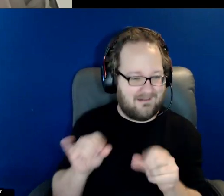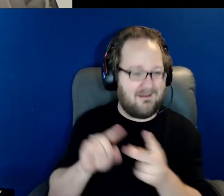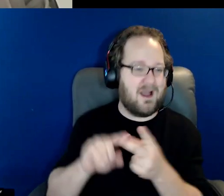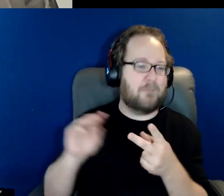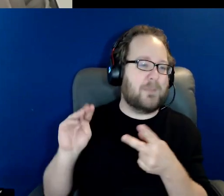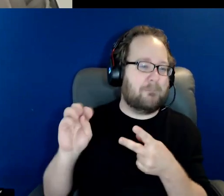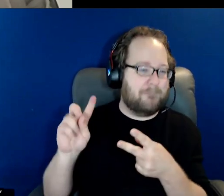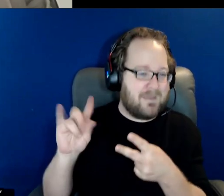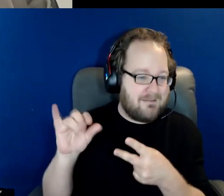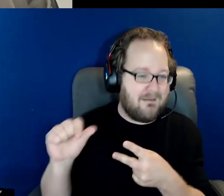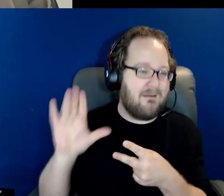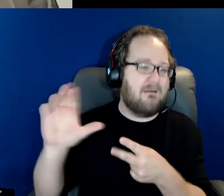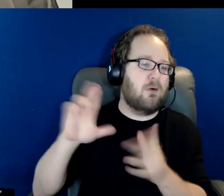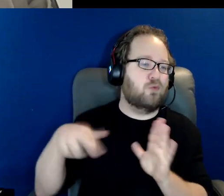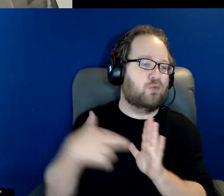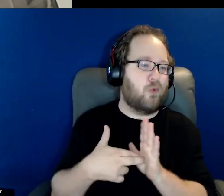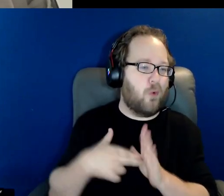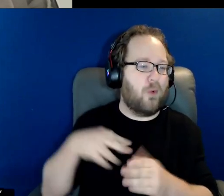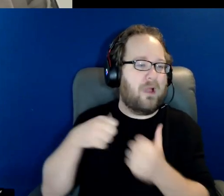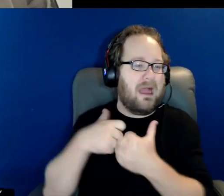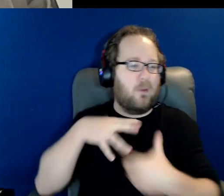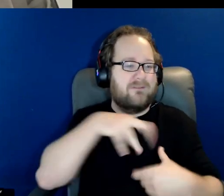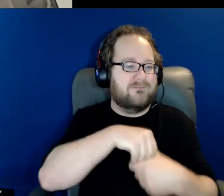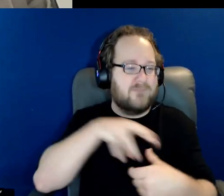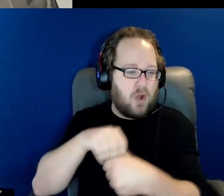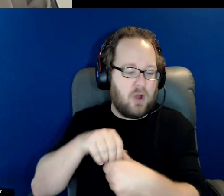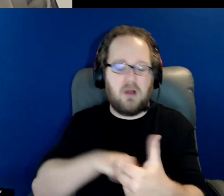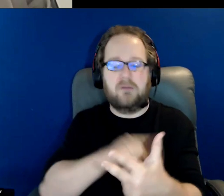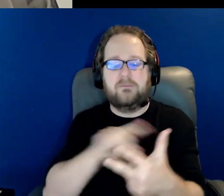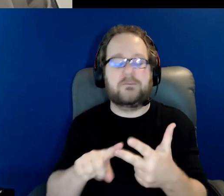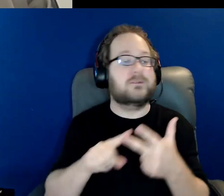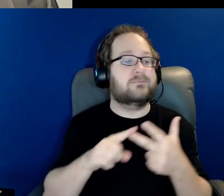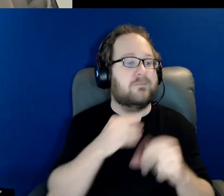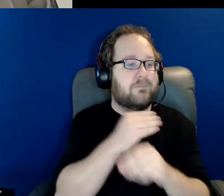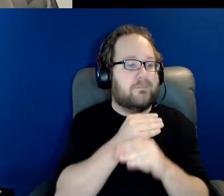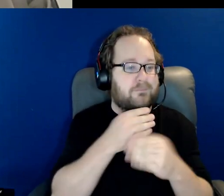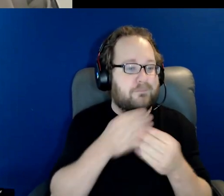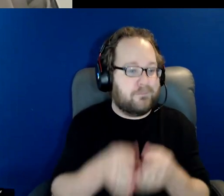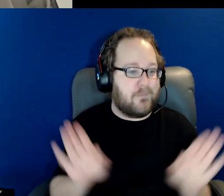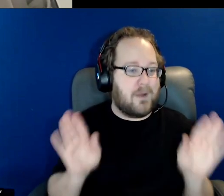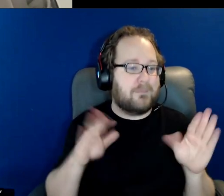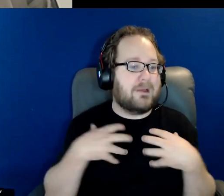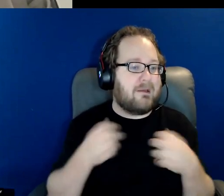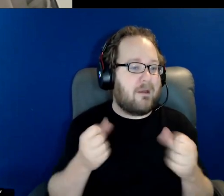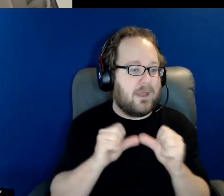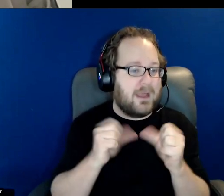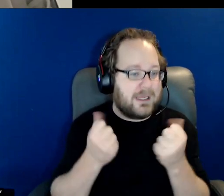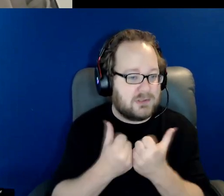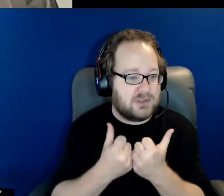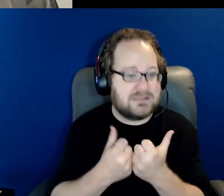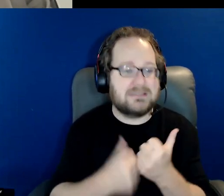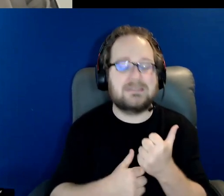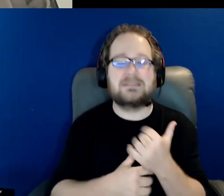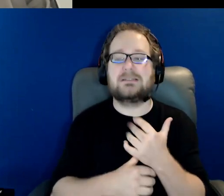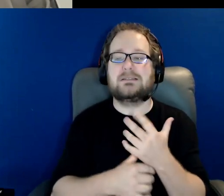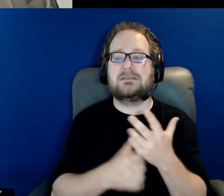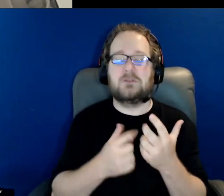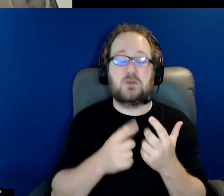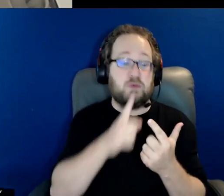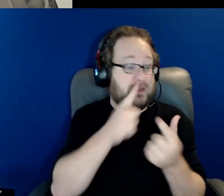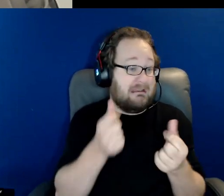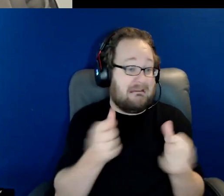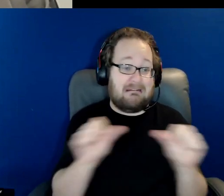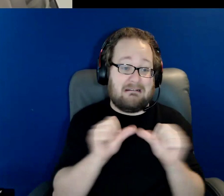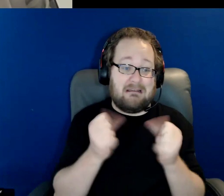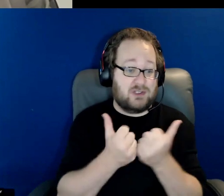public health agencies, really any agency that is serving and supporting populations out there. We really